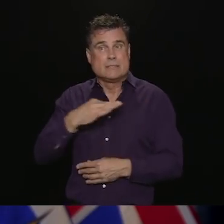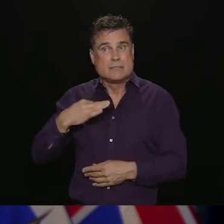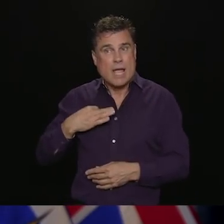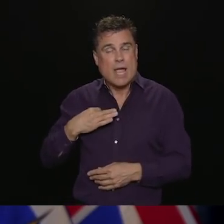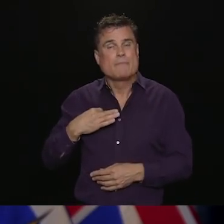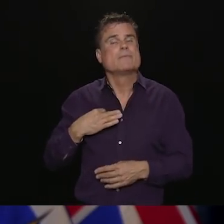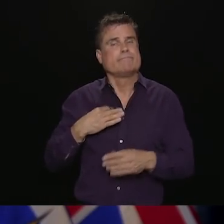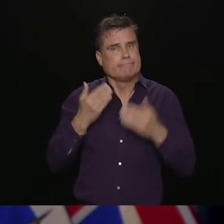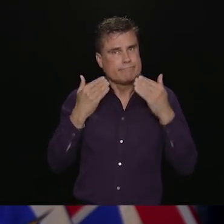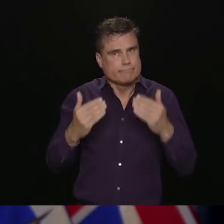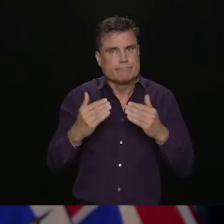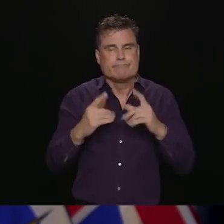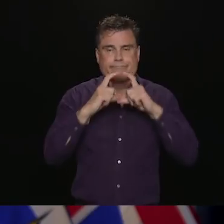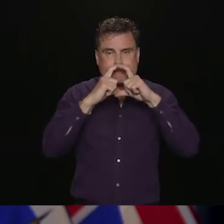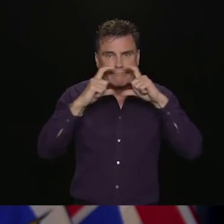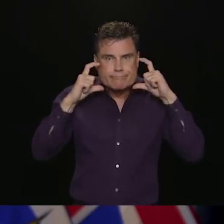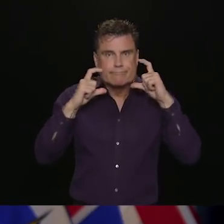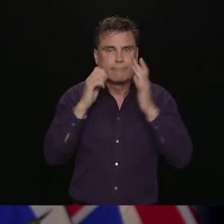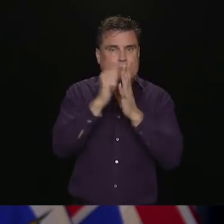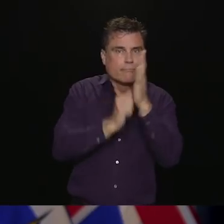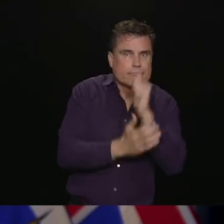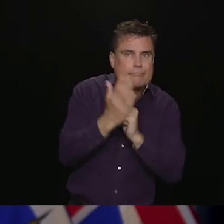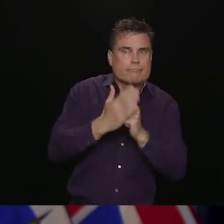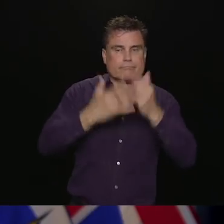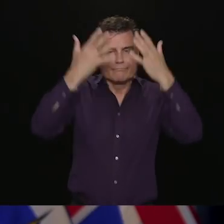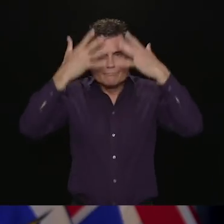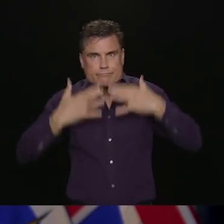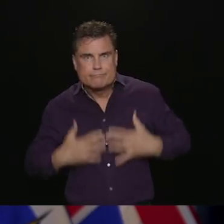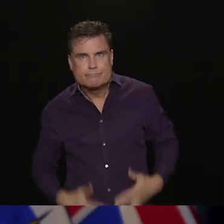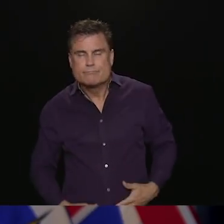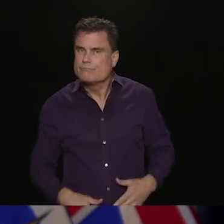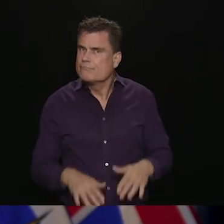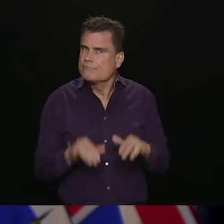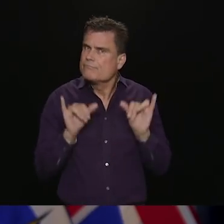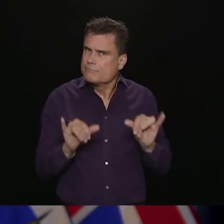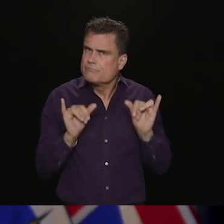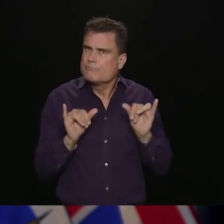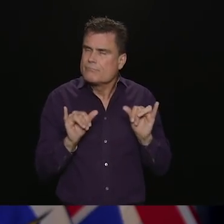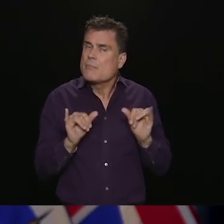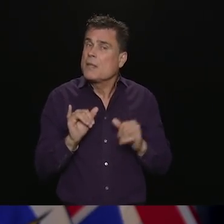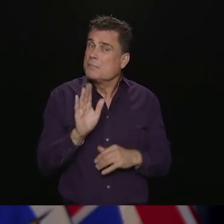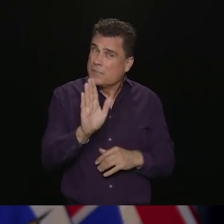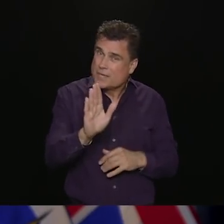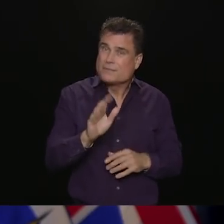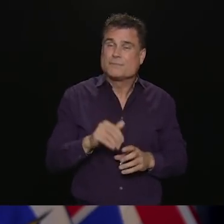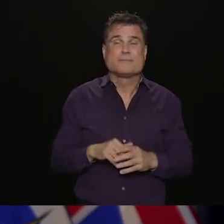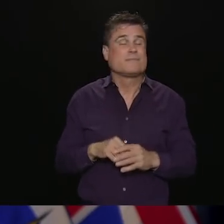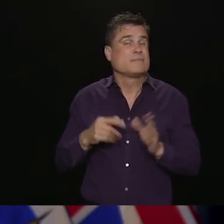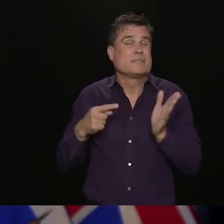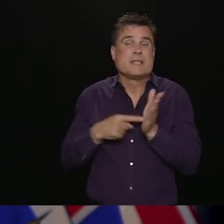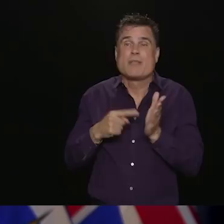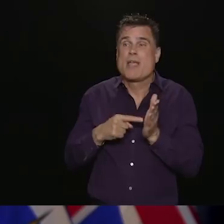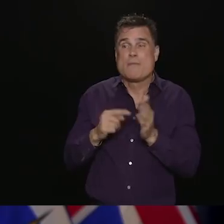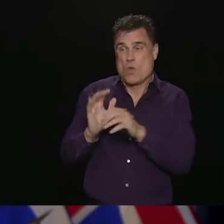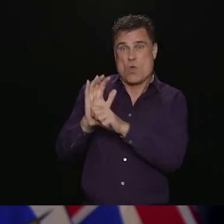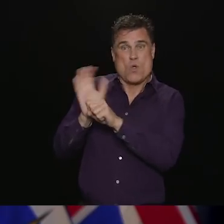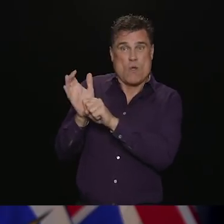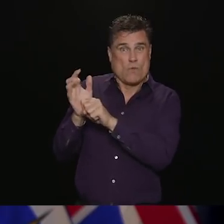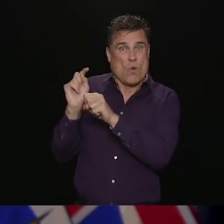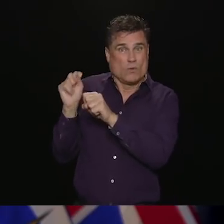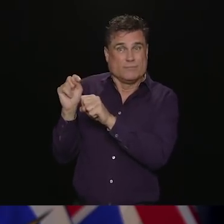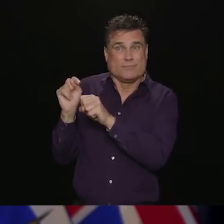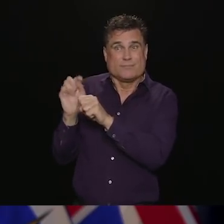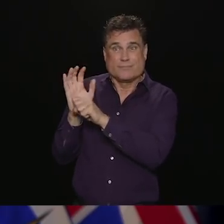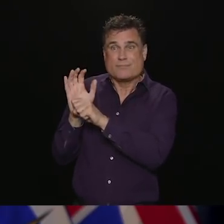is an important piece. But this virus, some people can have very mild symptoms or may not recognize the symptoms that